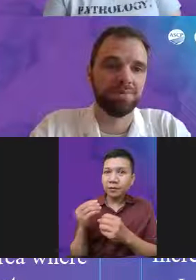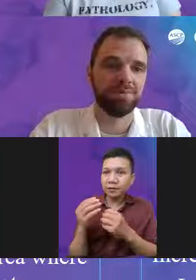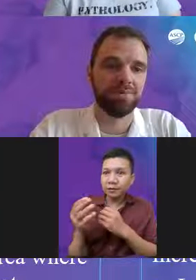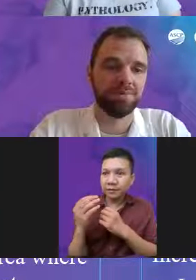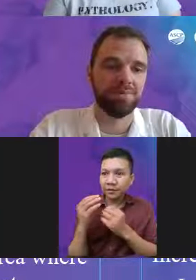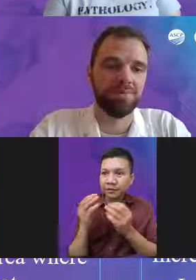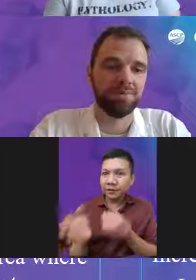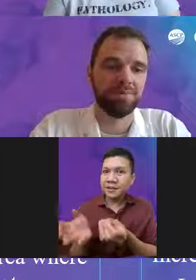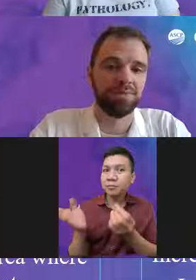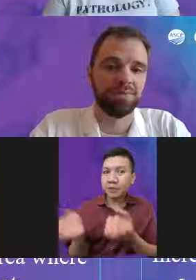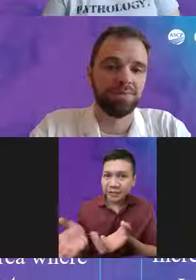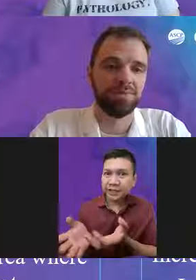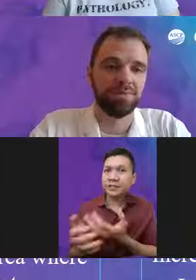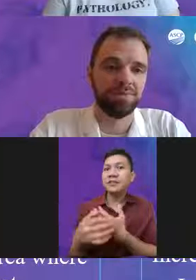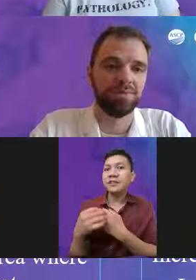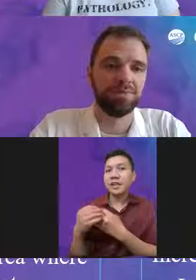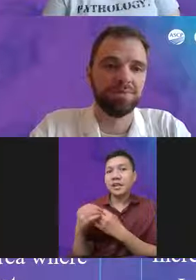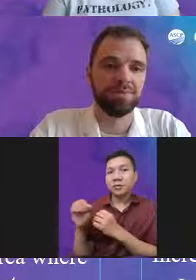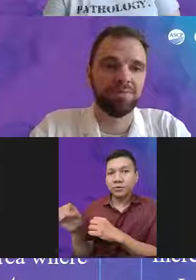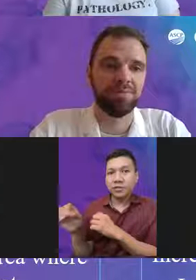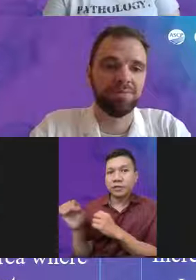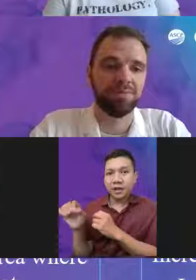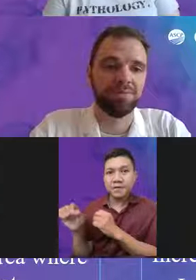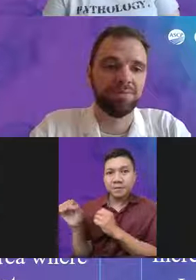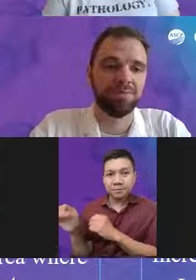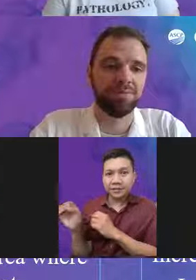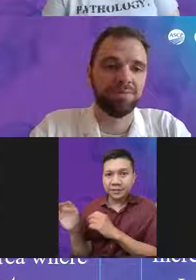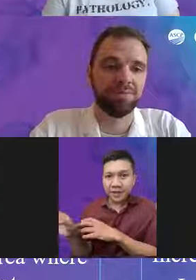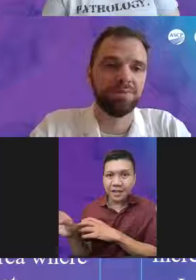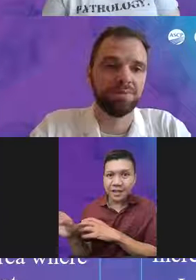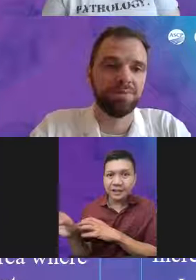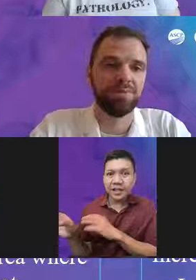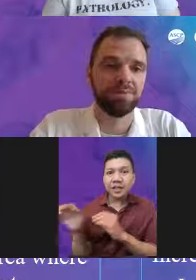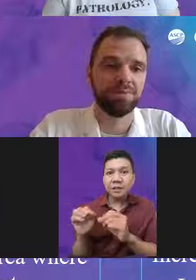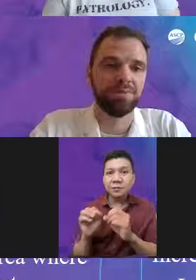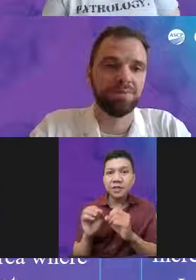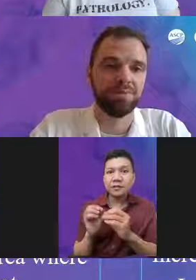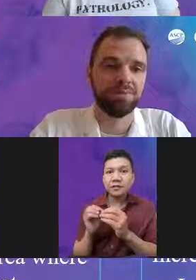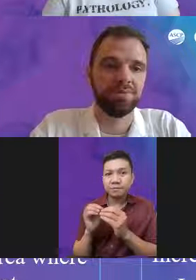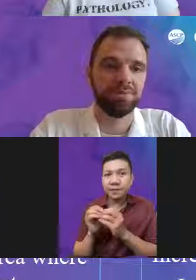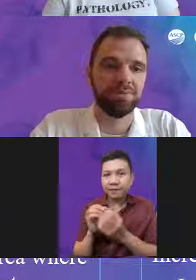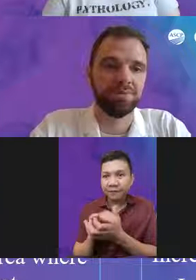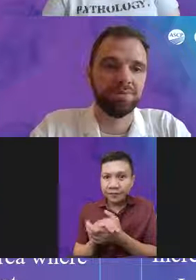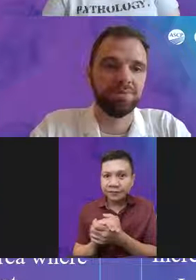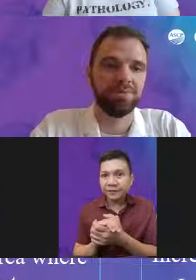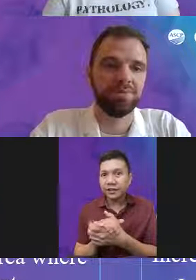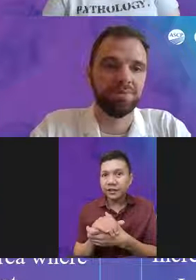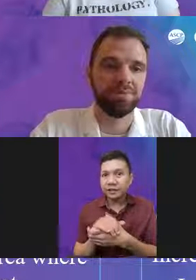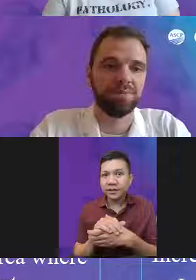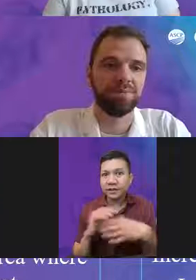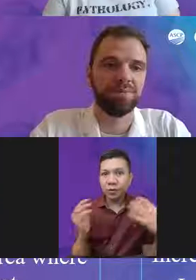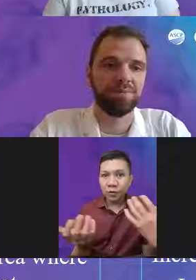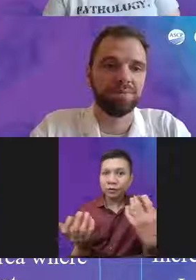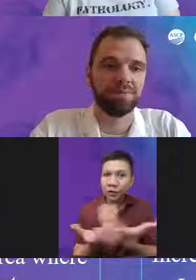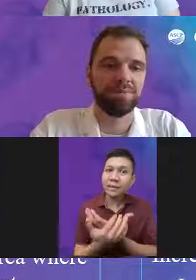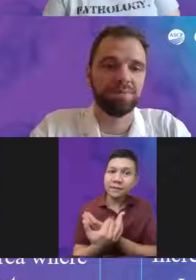know, clinical presentation and using evidence-based guidelines, then we can be effective